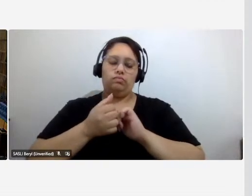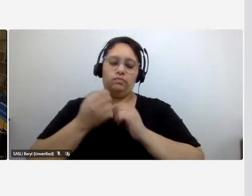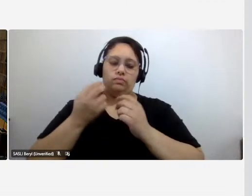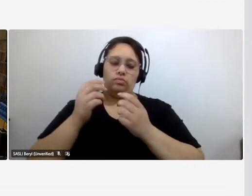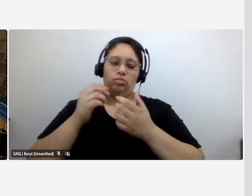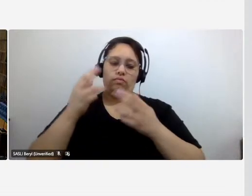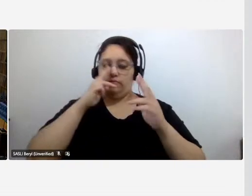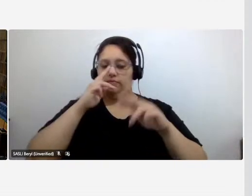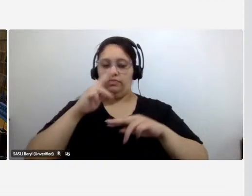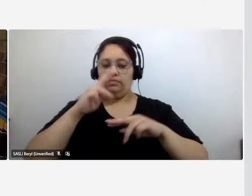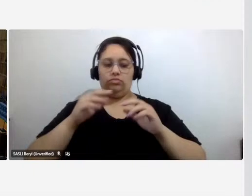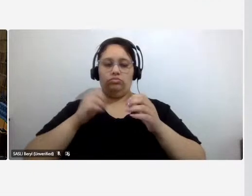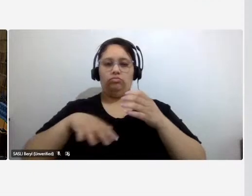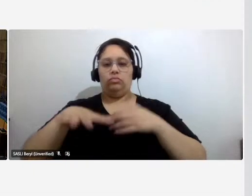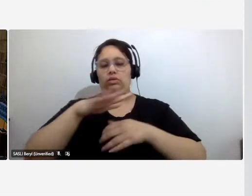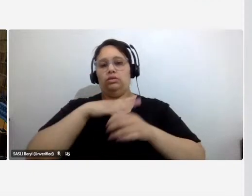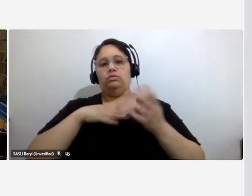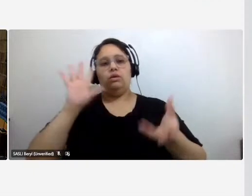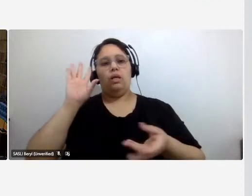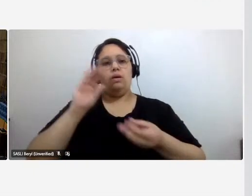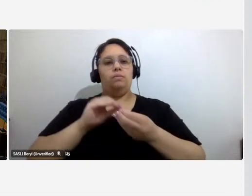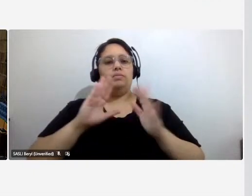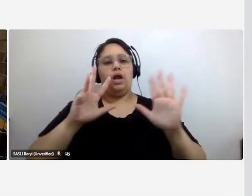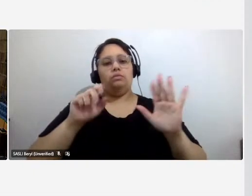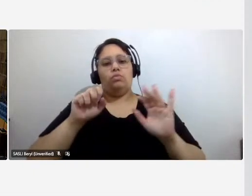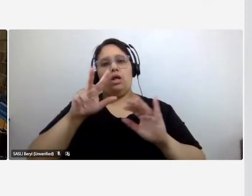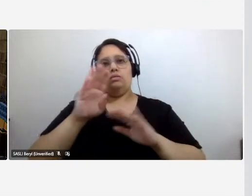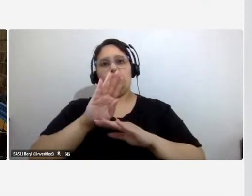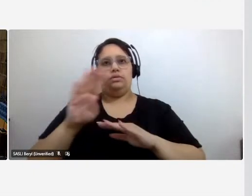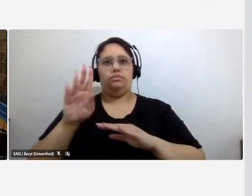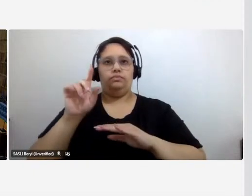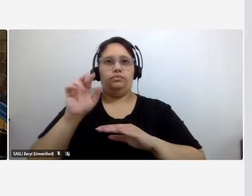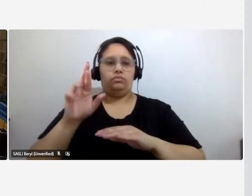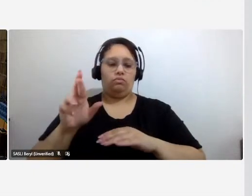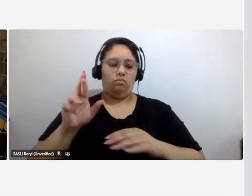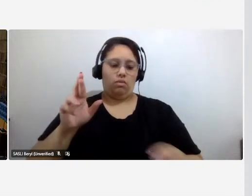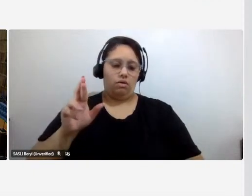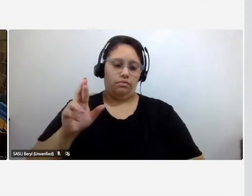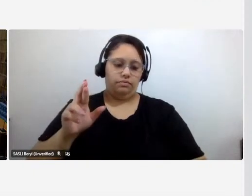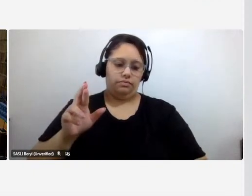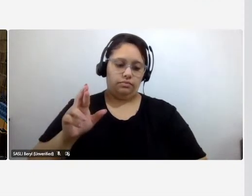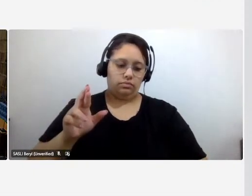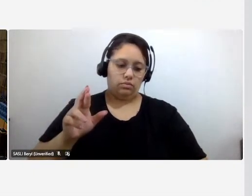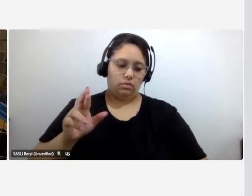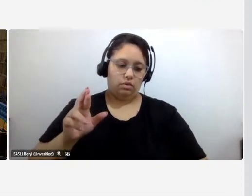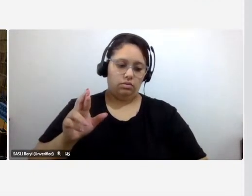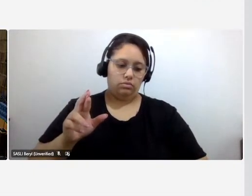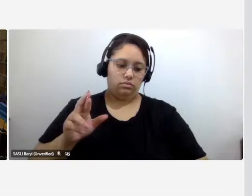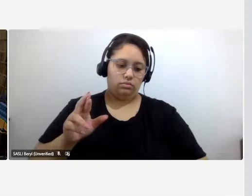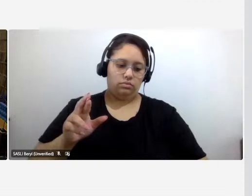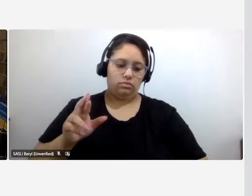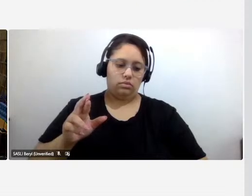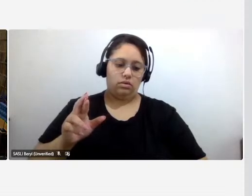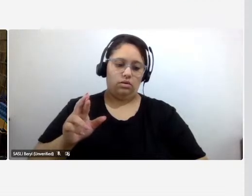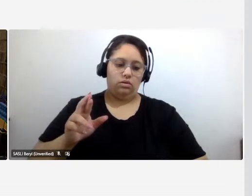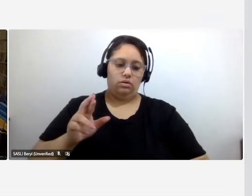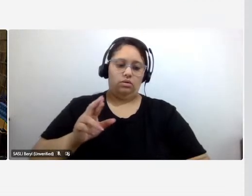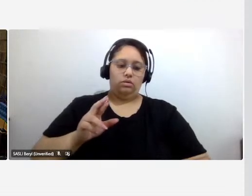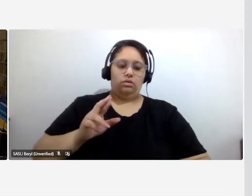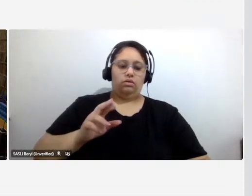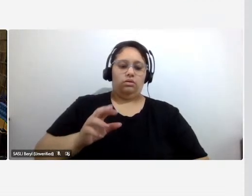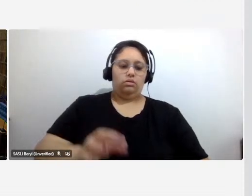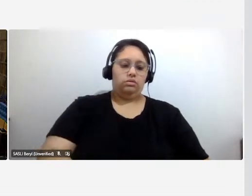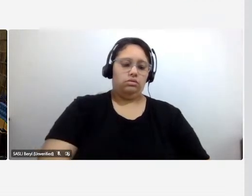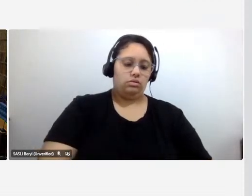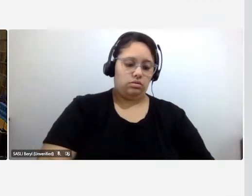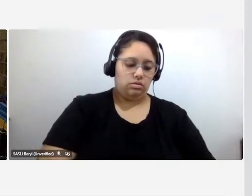Cape is equivalent to 8.8 billion rand, and which is equivalent to 2.2% of the provincial GDP. He